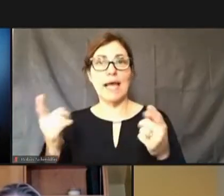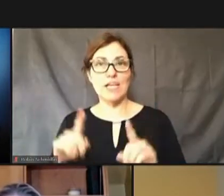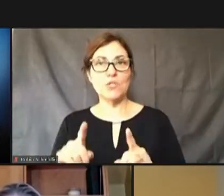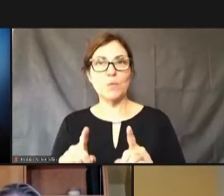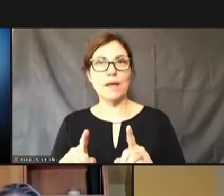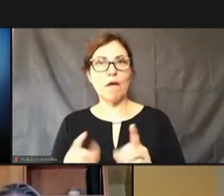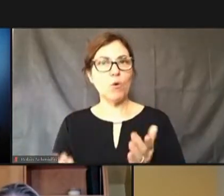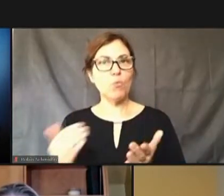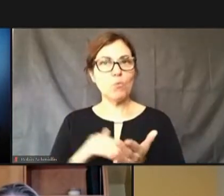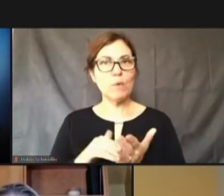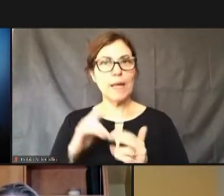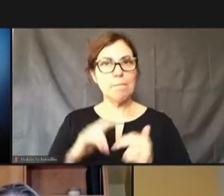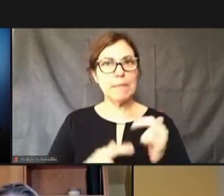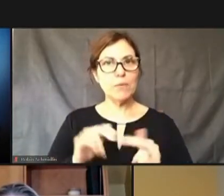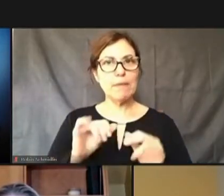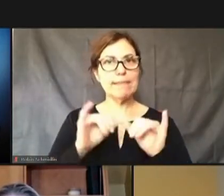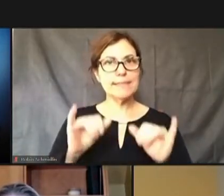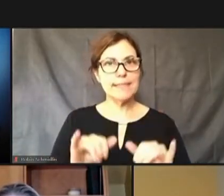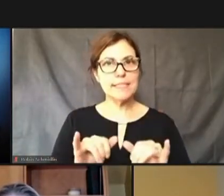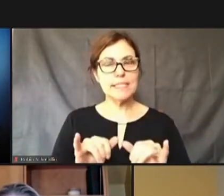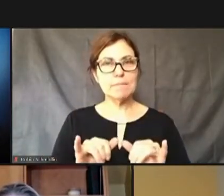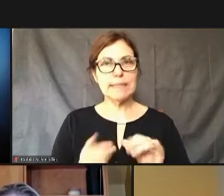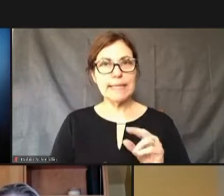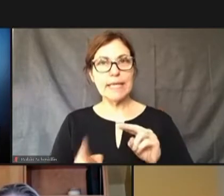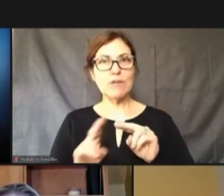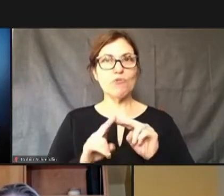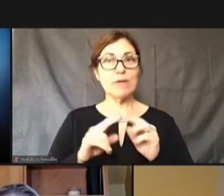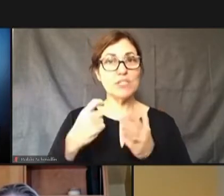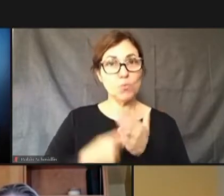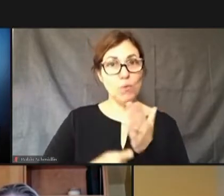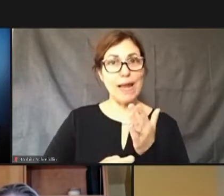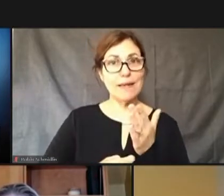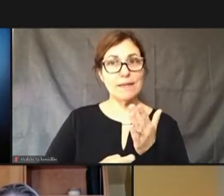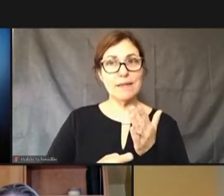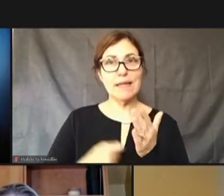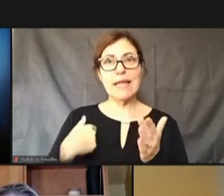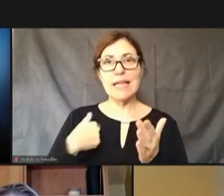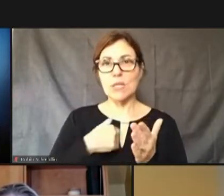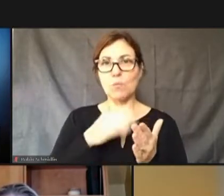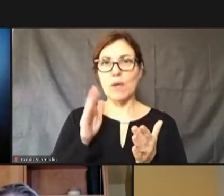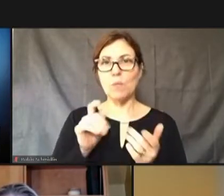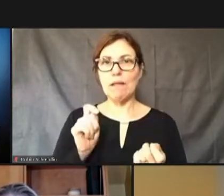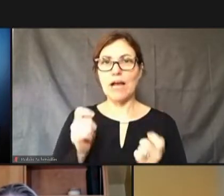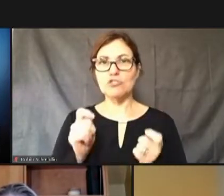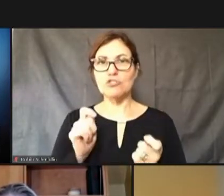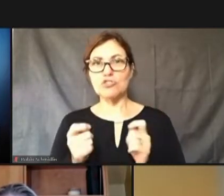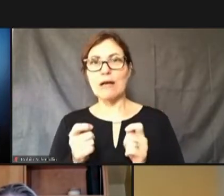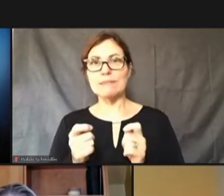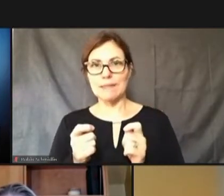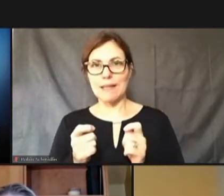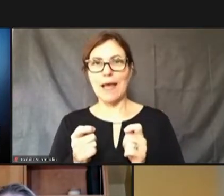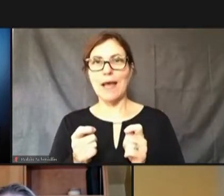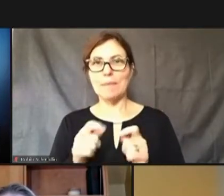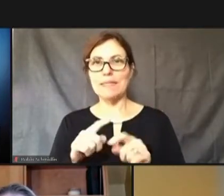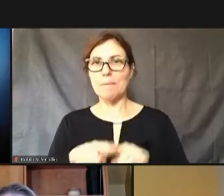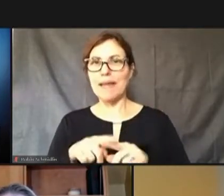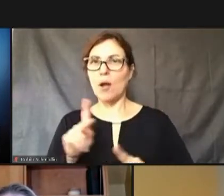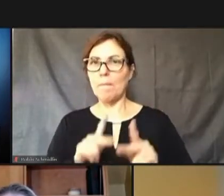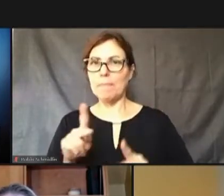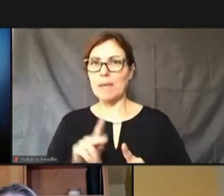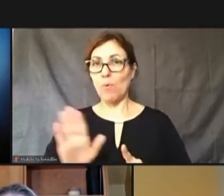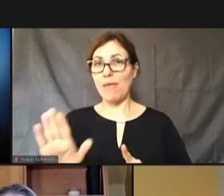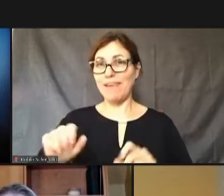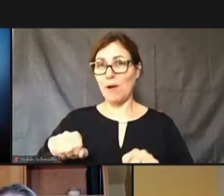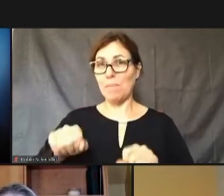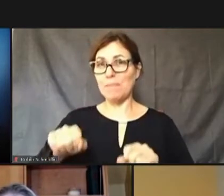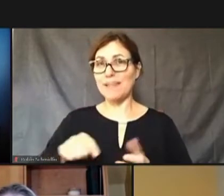raising rates, that we adjust them to people's ability to pay. Right. So it's, you know, we're not selling toothpaste